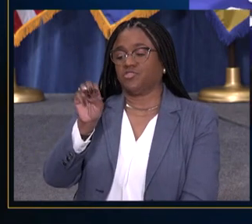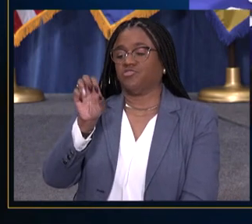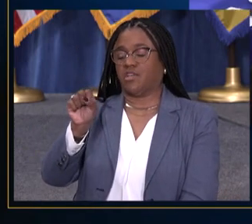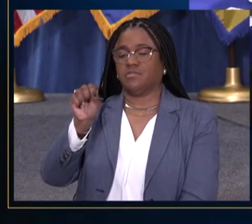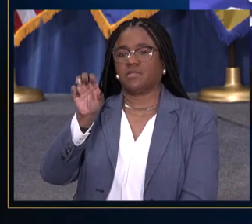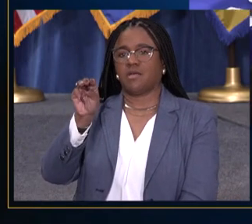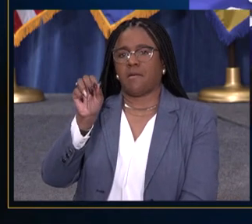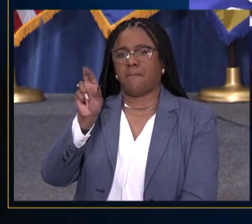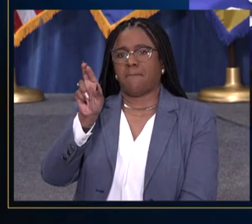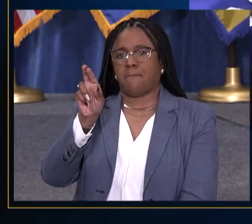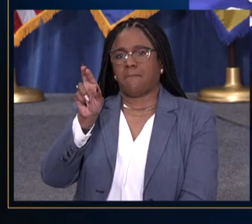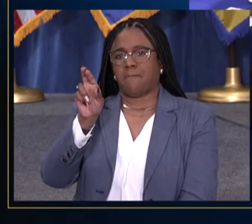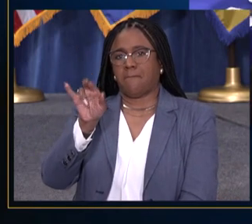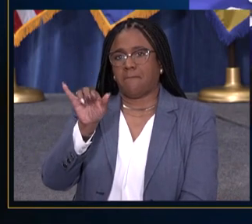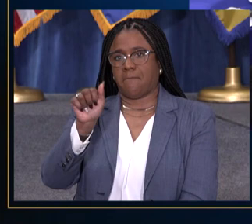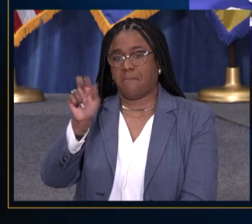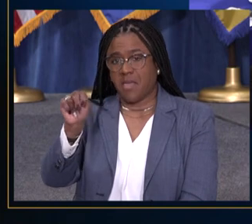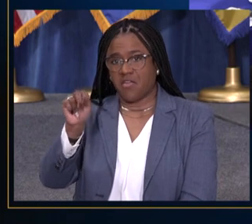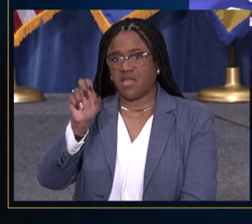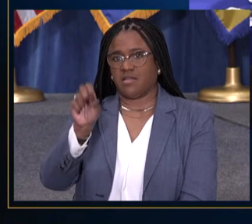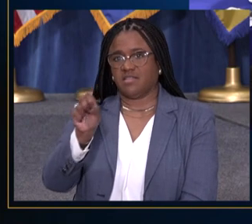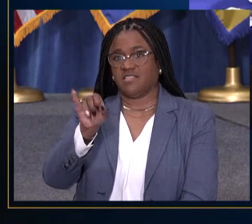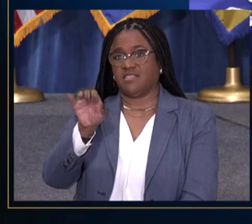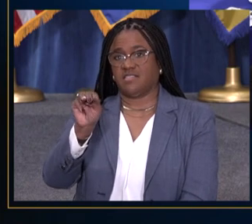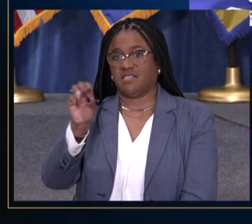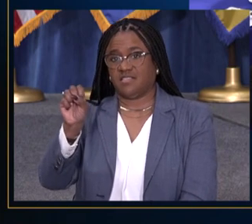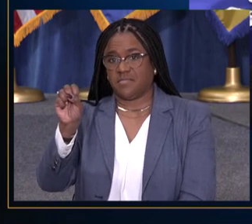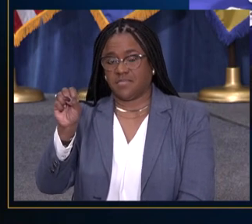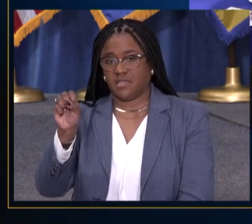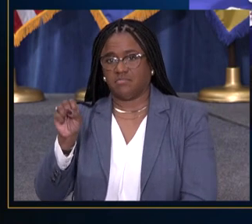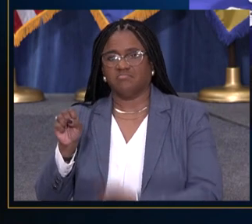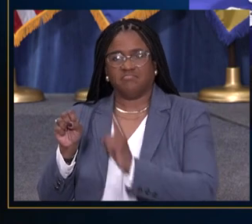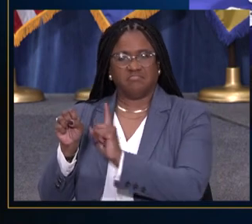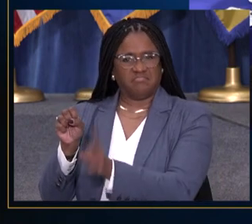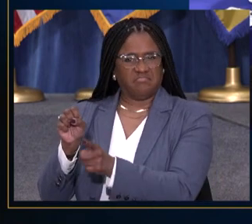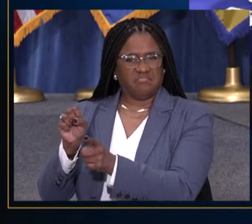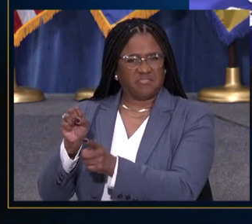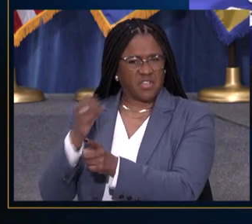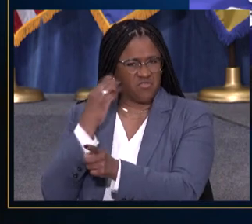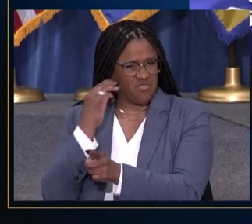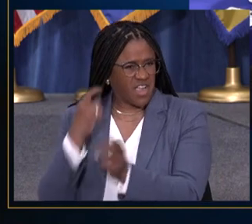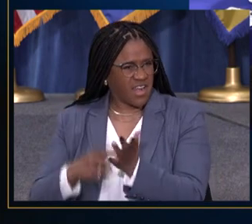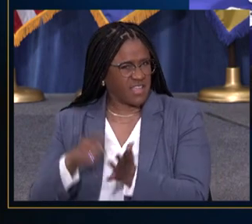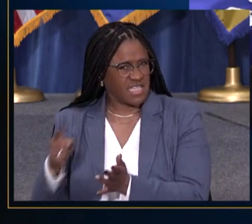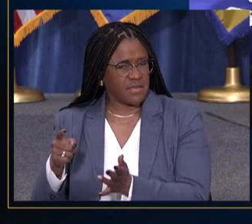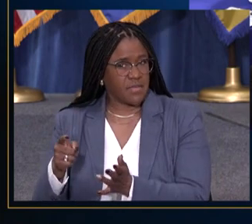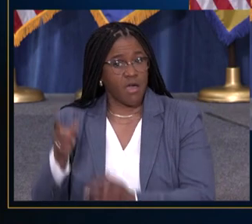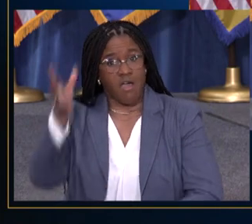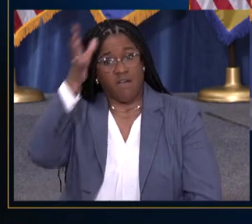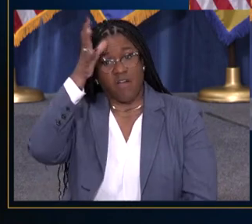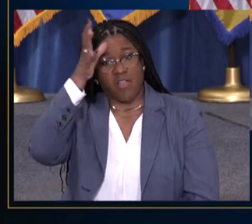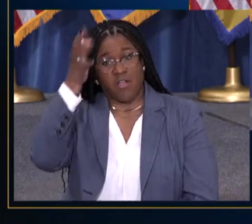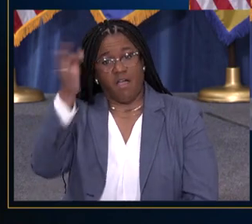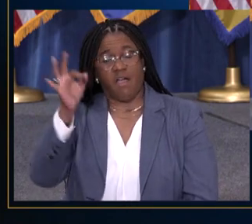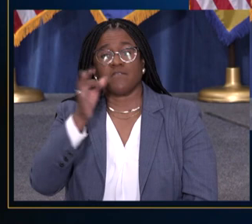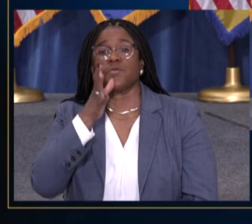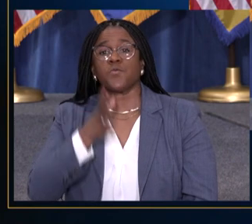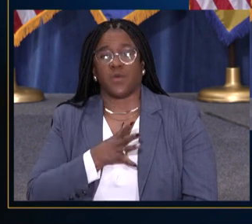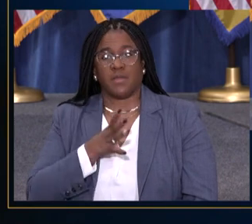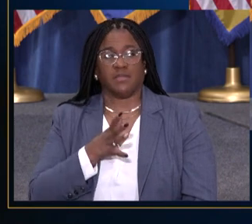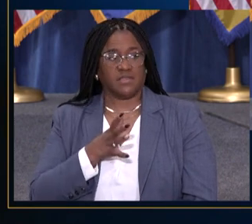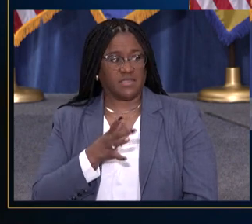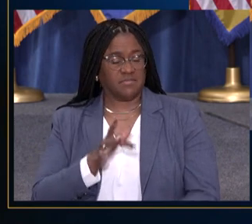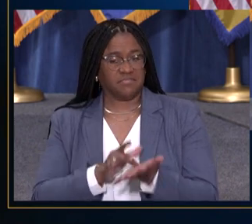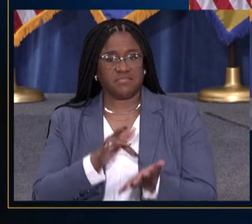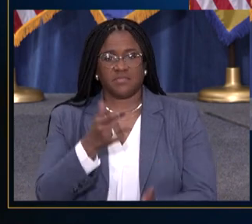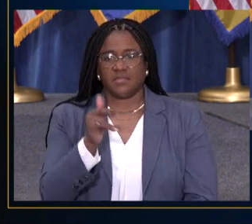how many of you have recognized that name, but he's often heralded as the father of gynecology. His groundbreaking